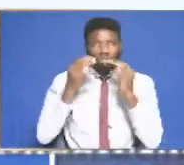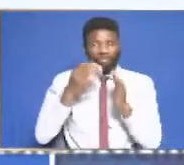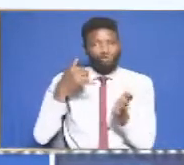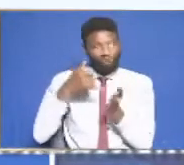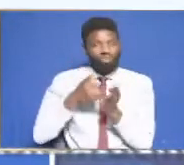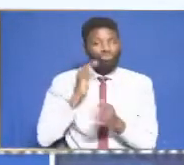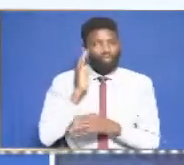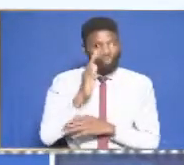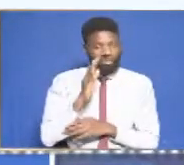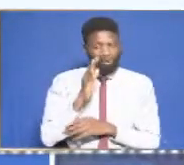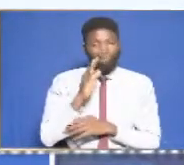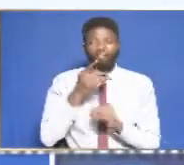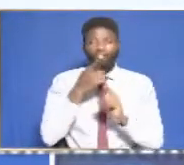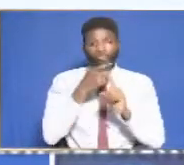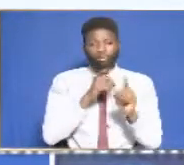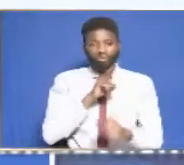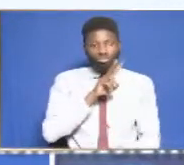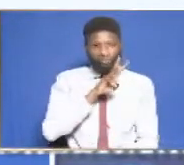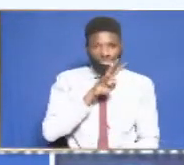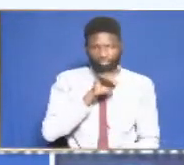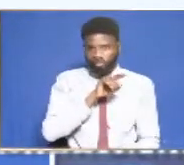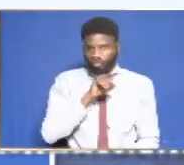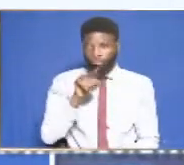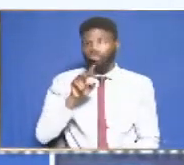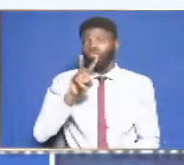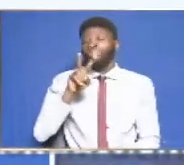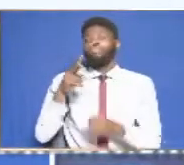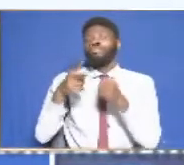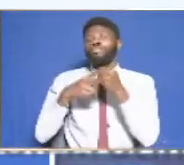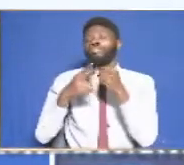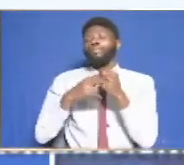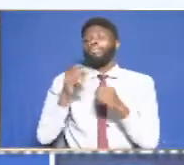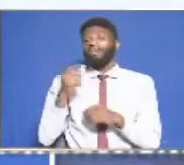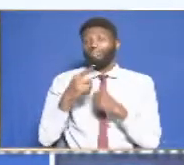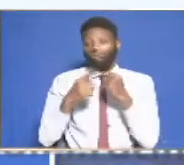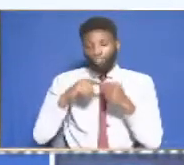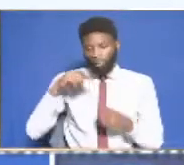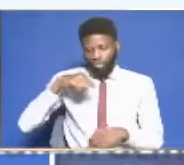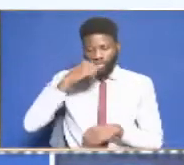run from the 24th to the 27th of June this year.